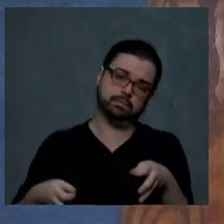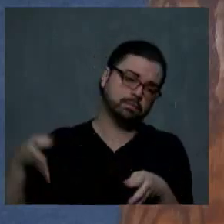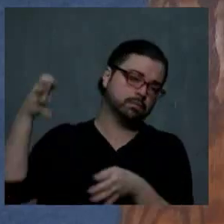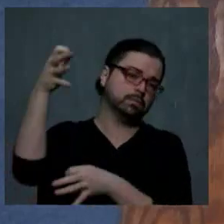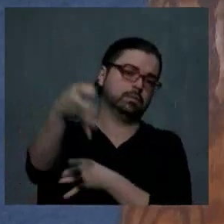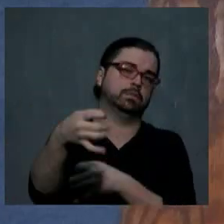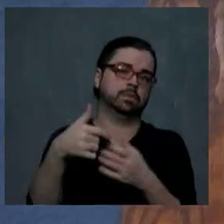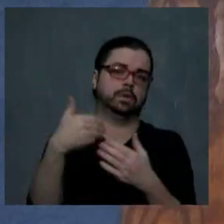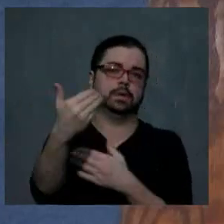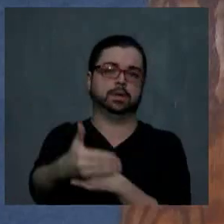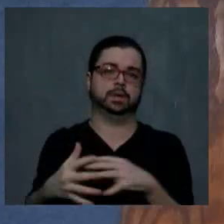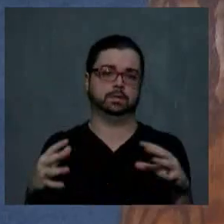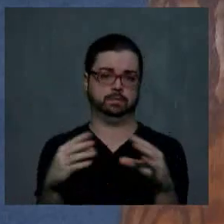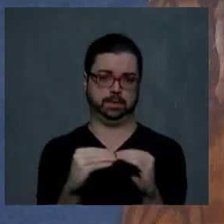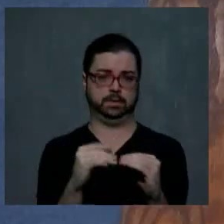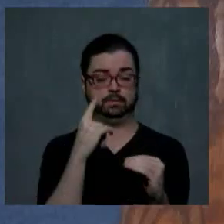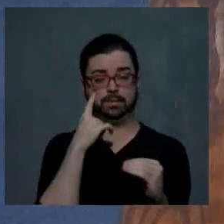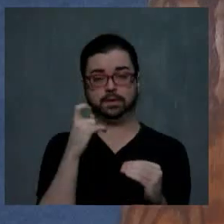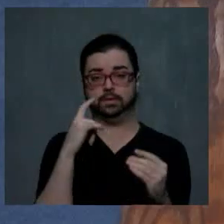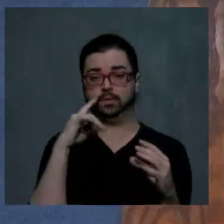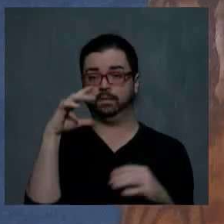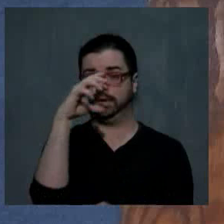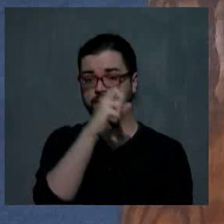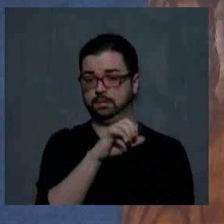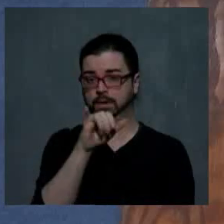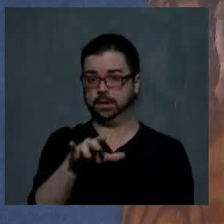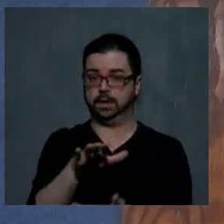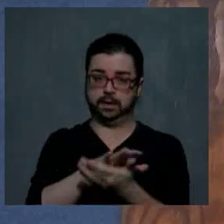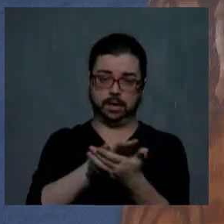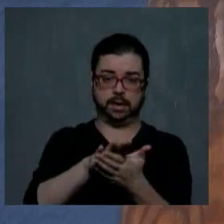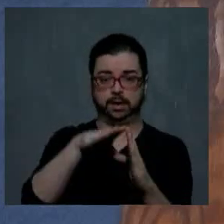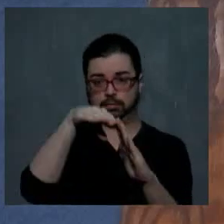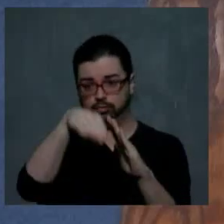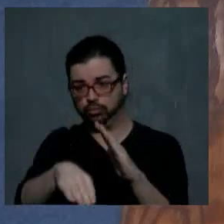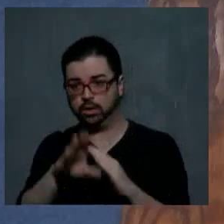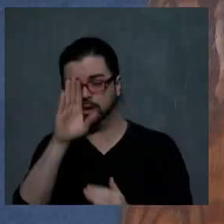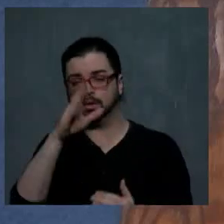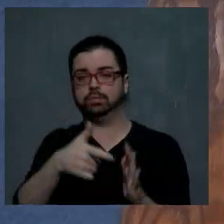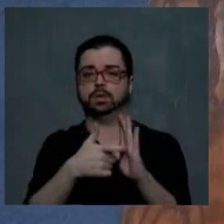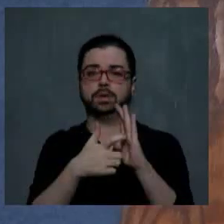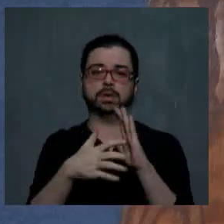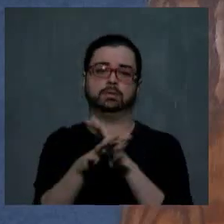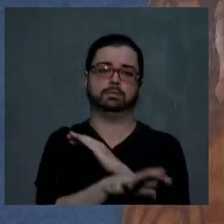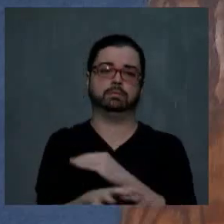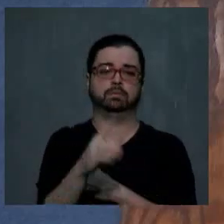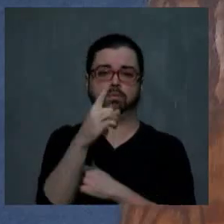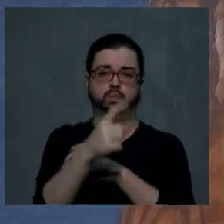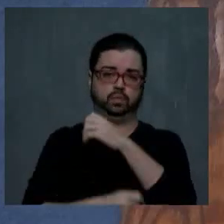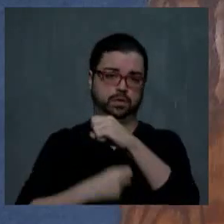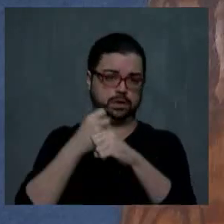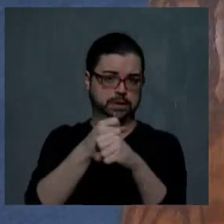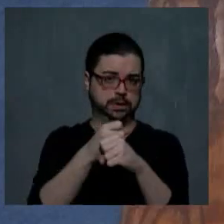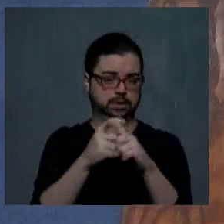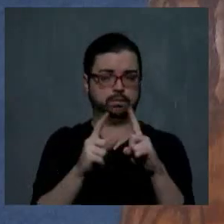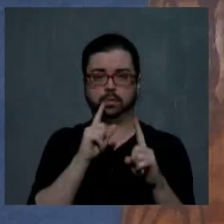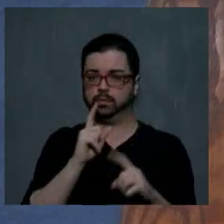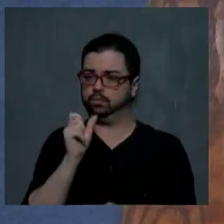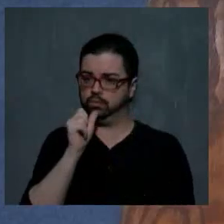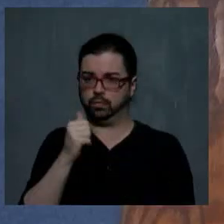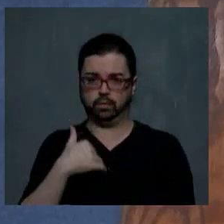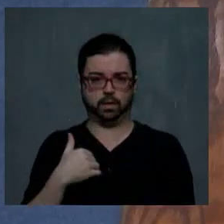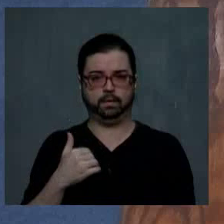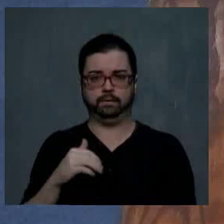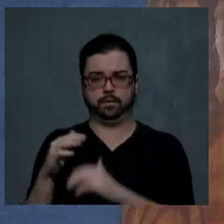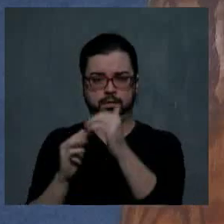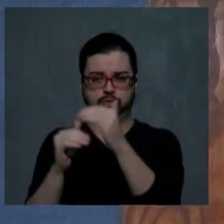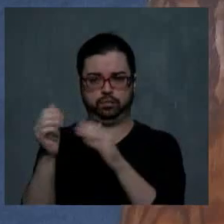and grading would take up to a year, yet there is no imminent construction plan. Therefore, there should not be a need to rush the